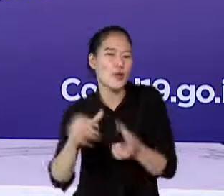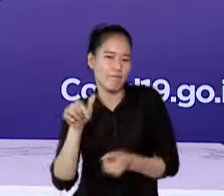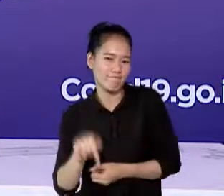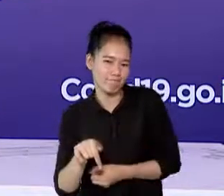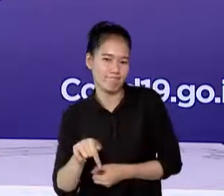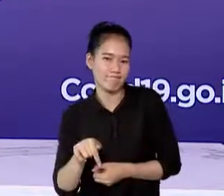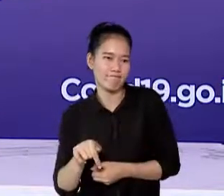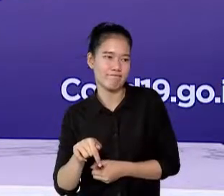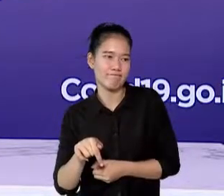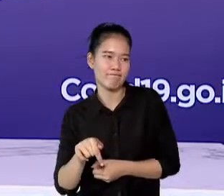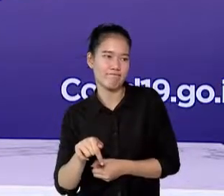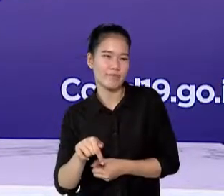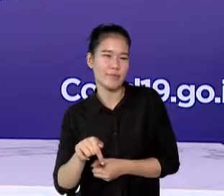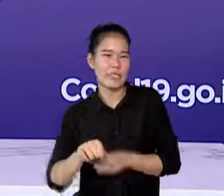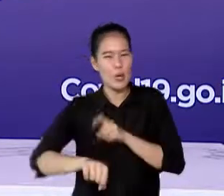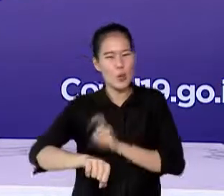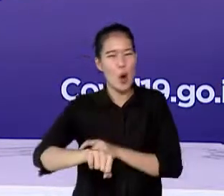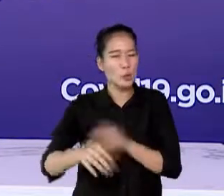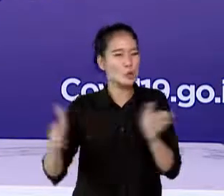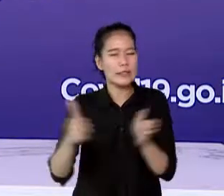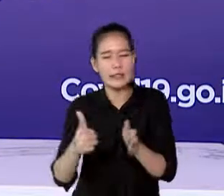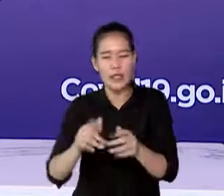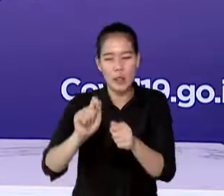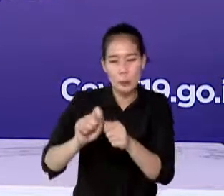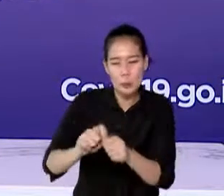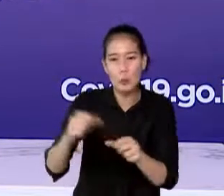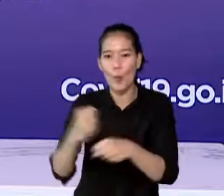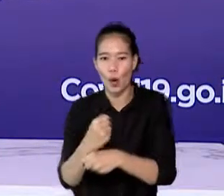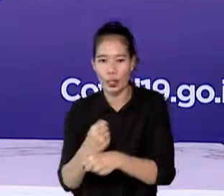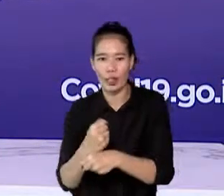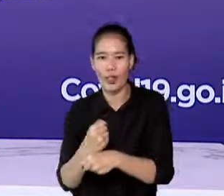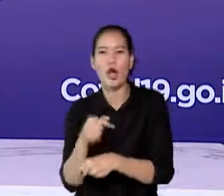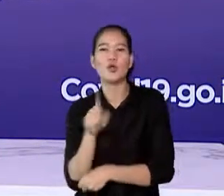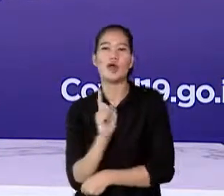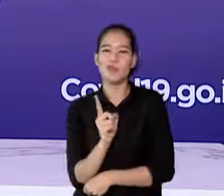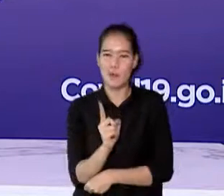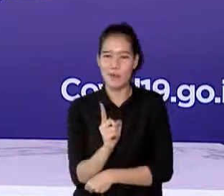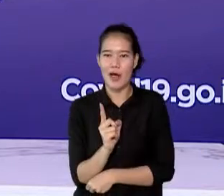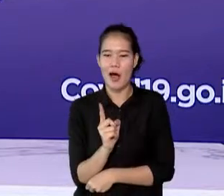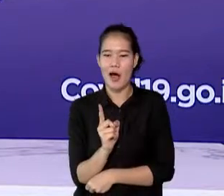and produced in a very short time frame. Therefore, we